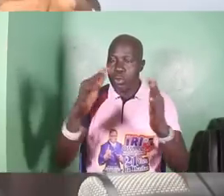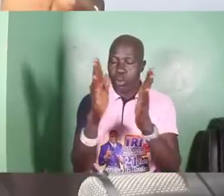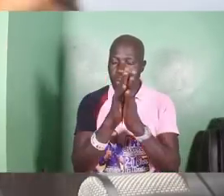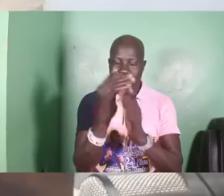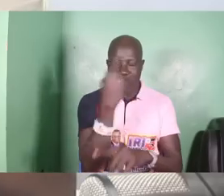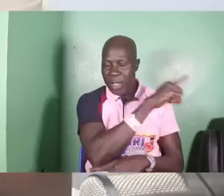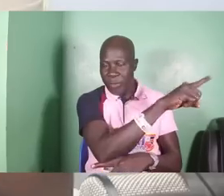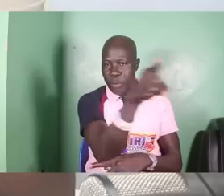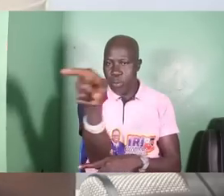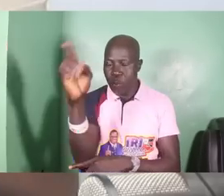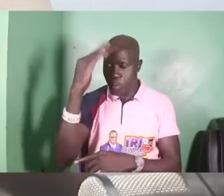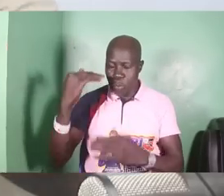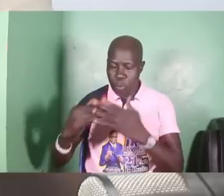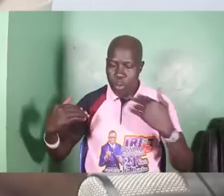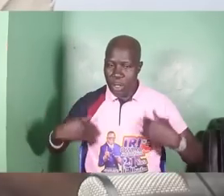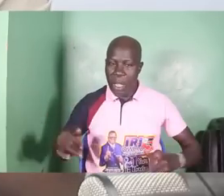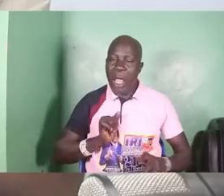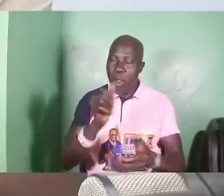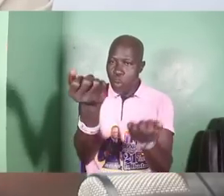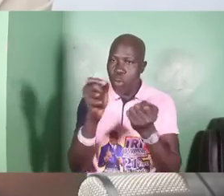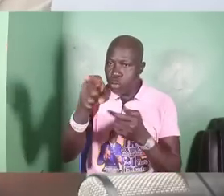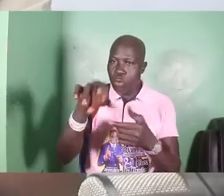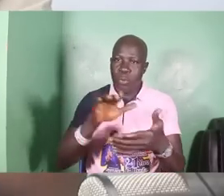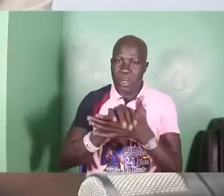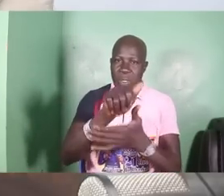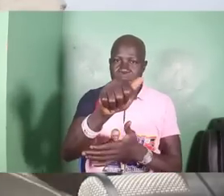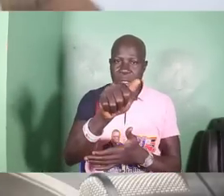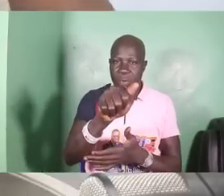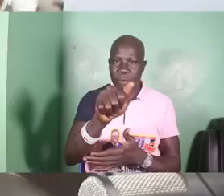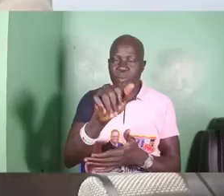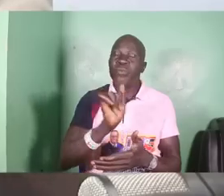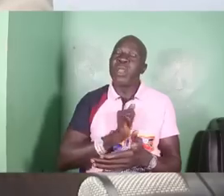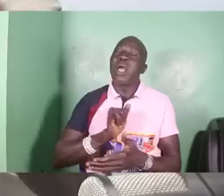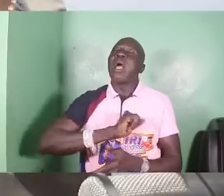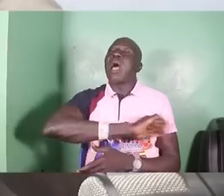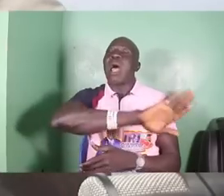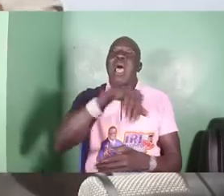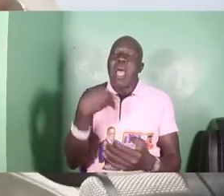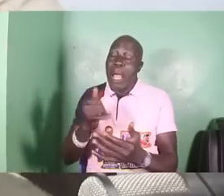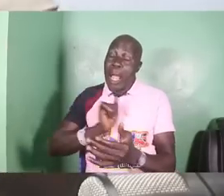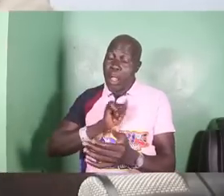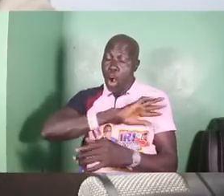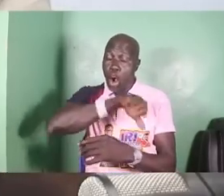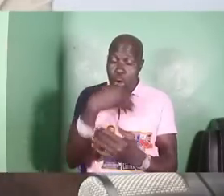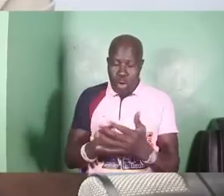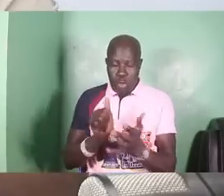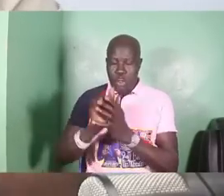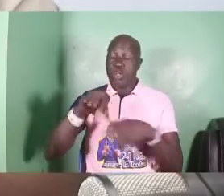I want to pray for everybody. And I want you to believe. I do emphasize that the Lord sent me to